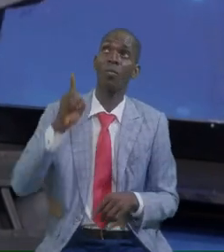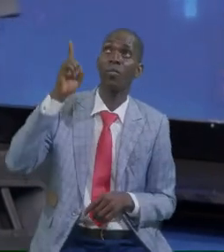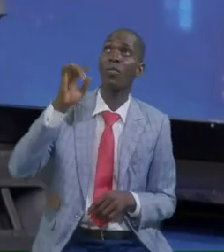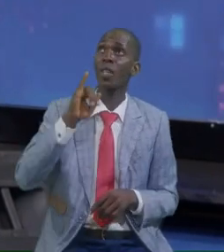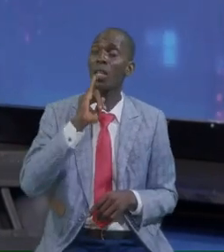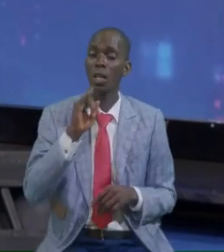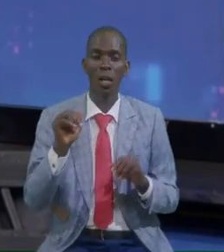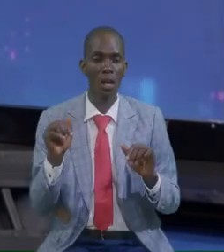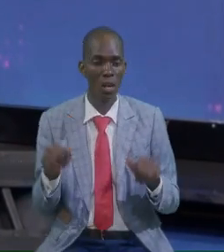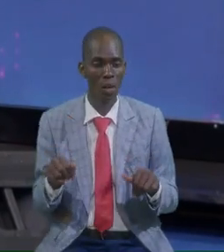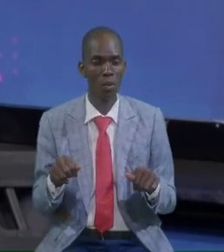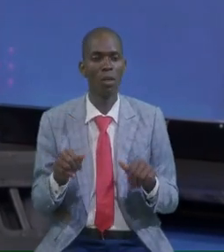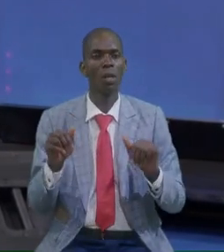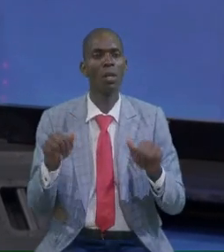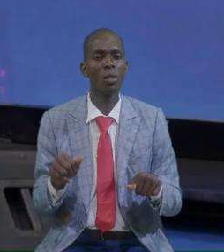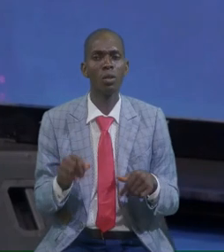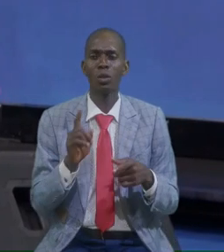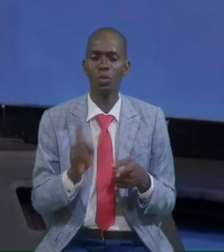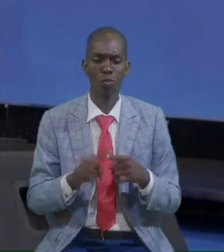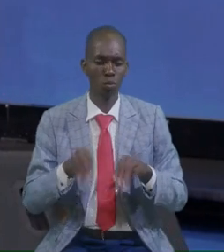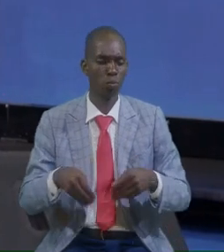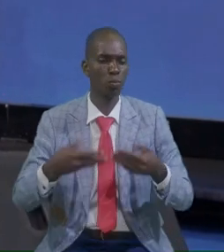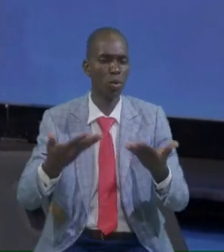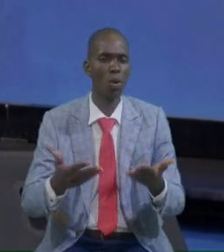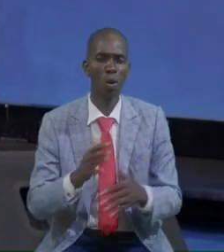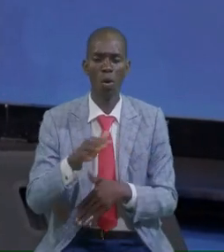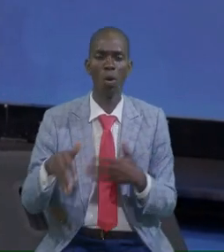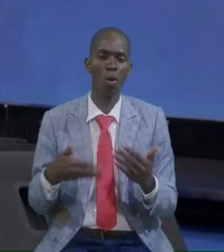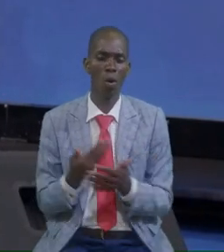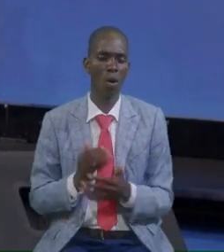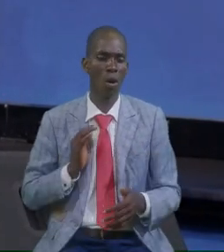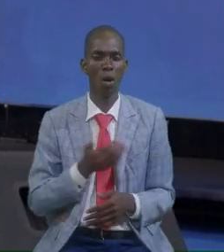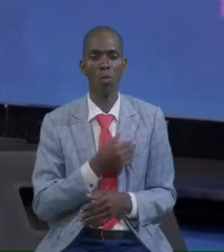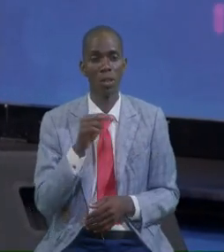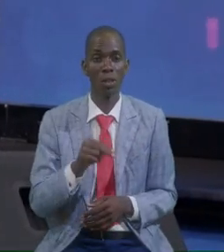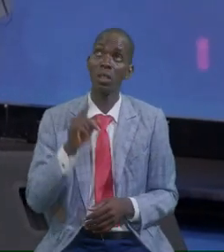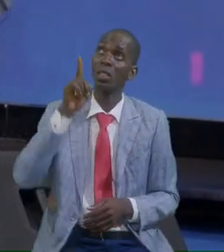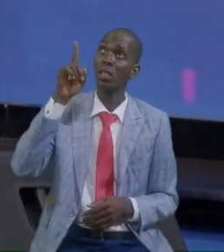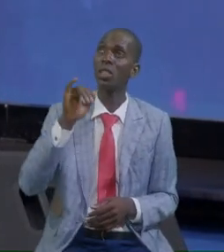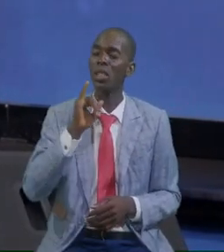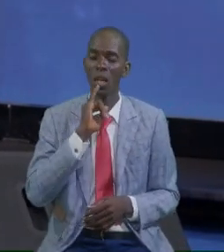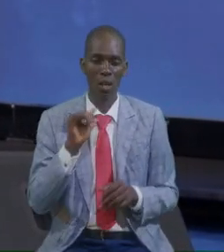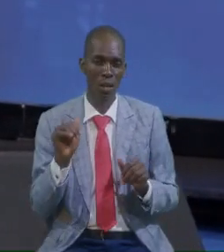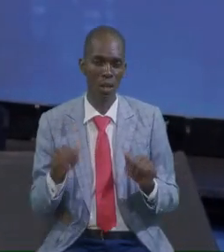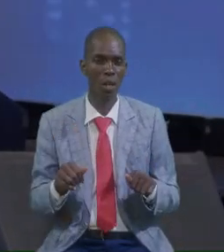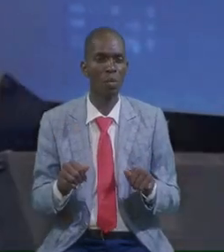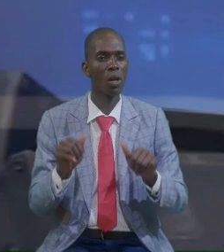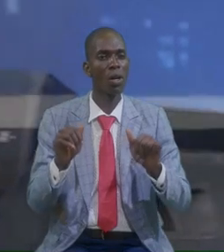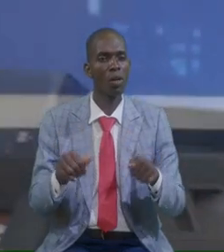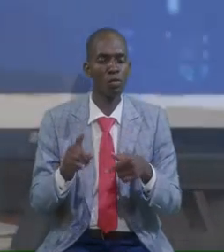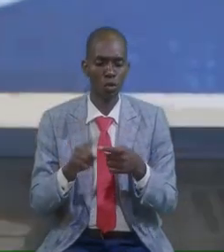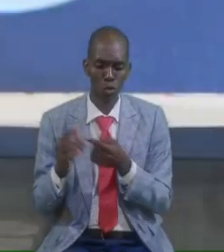is able to supply all our need. He is able to bring